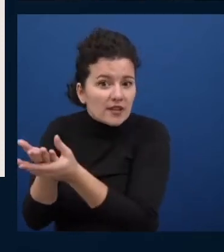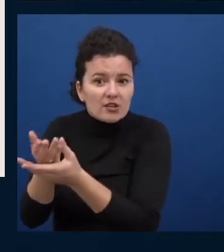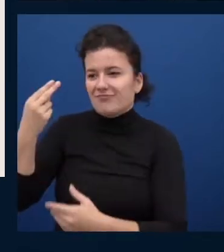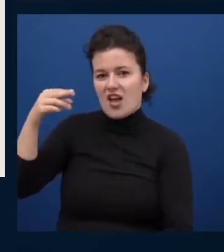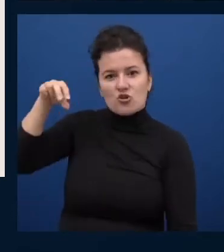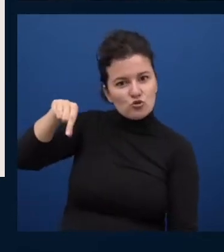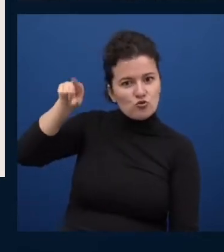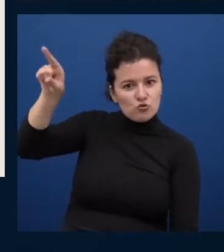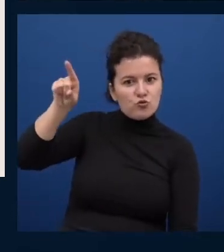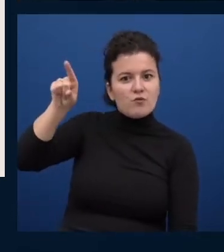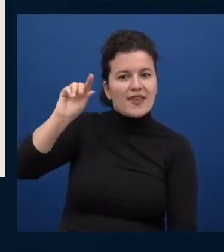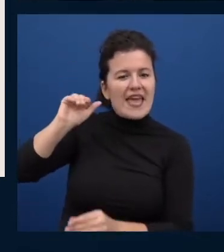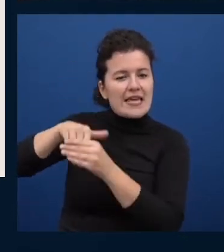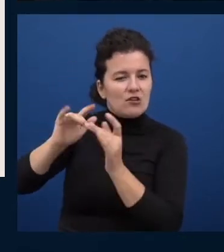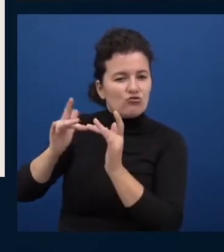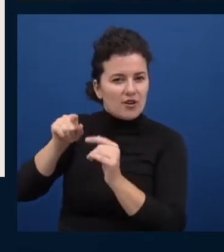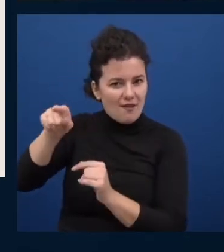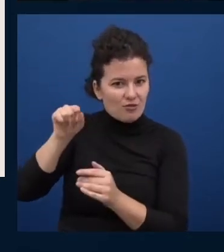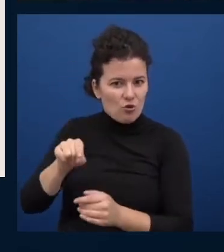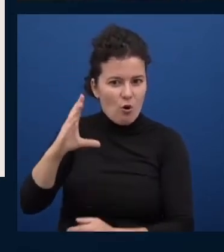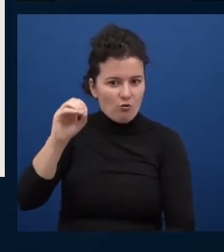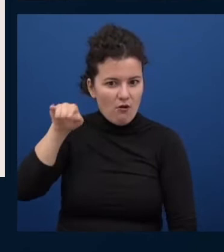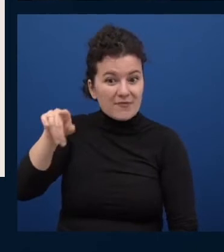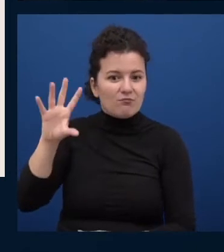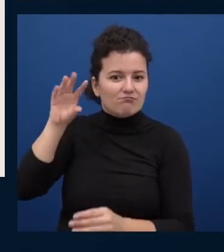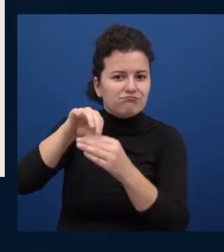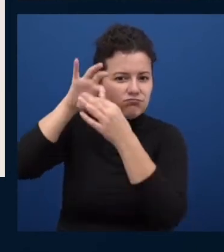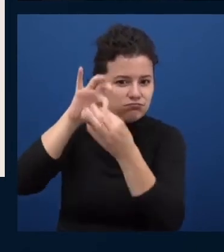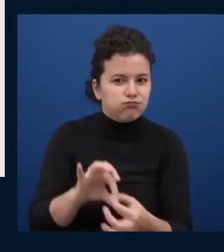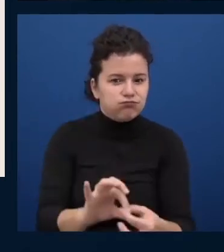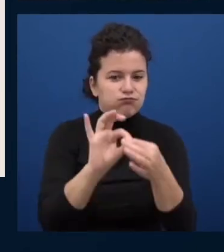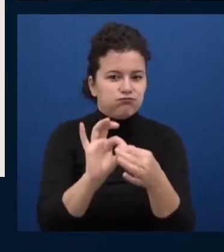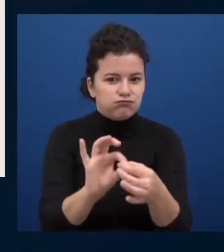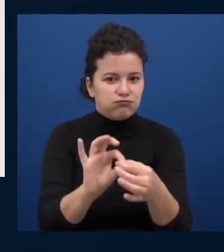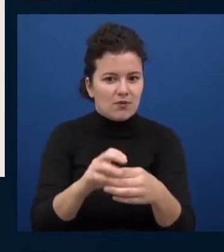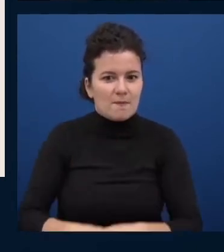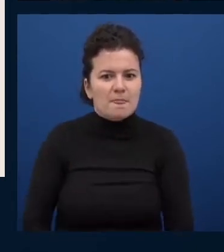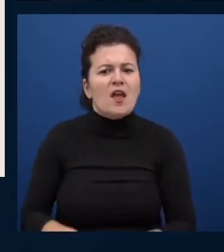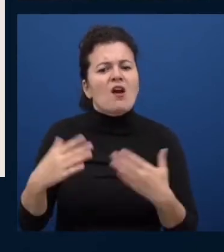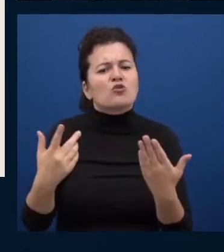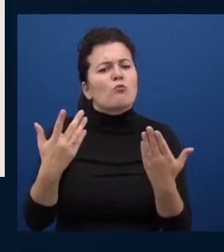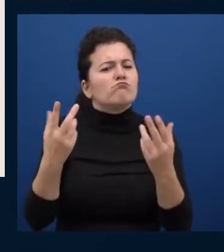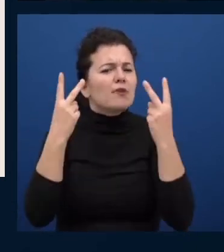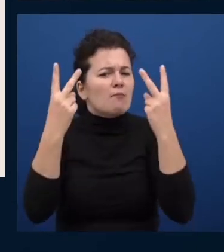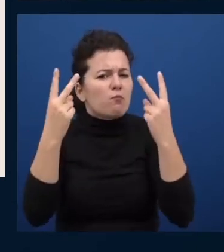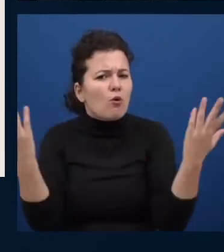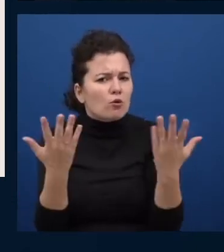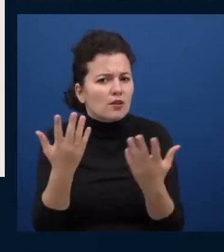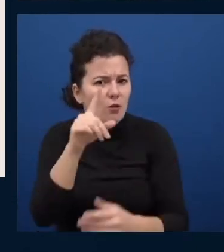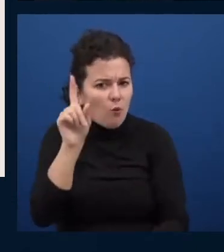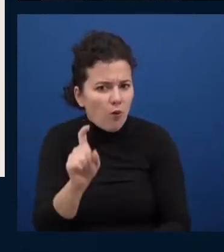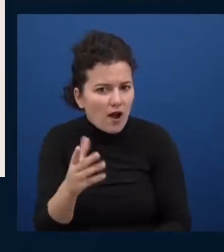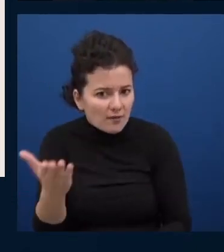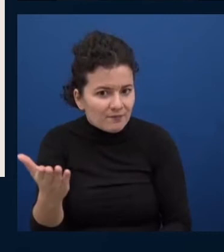Core. And why is this important? First of all, Microsoft announced last year that .NET Core is the future of